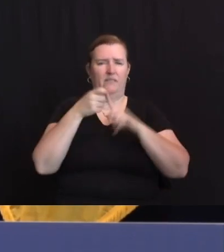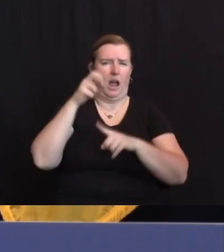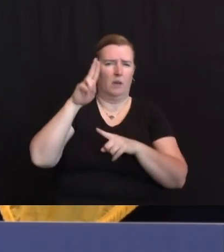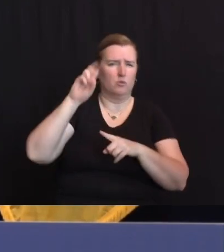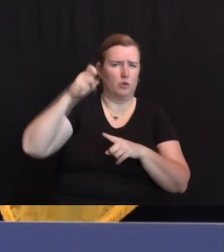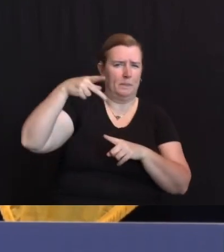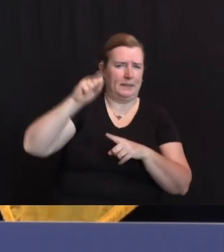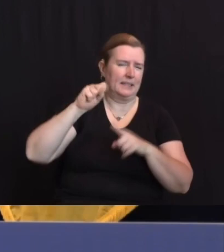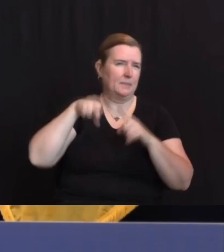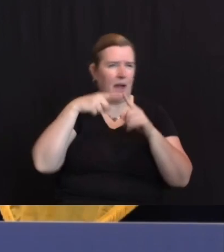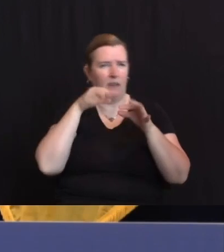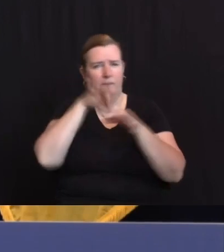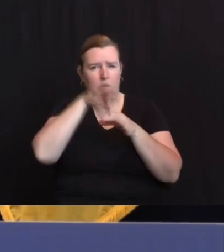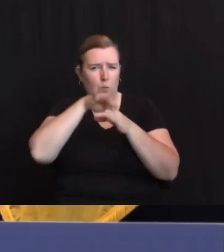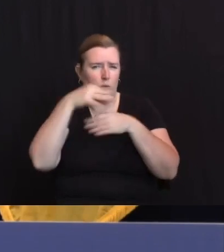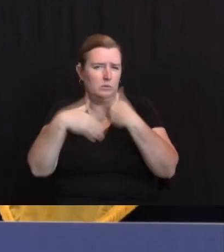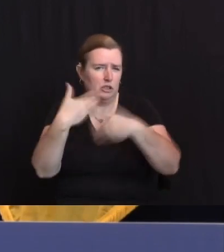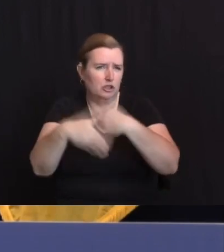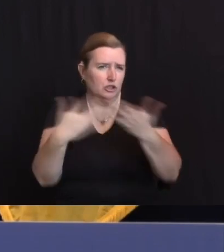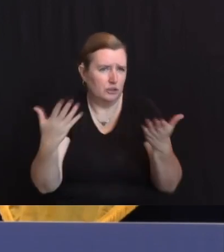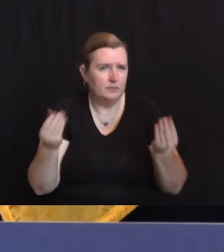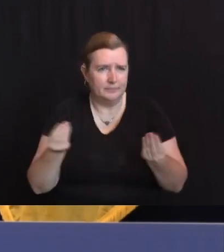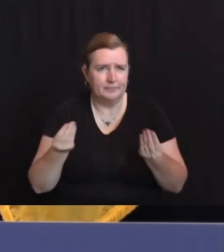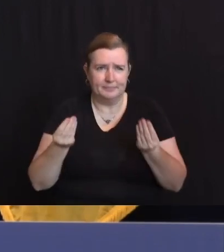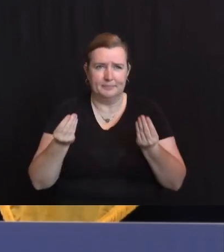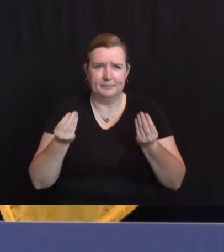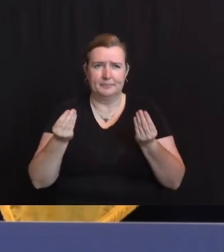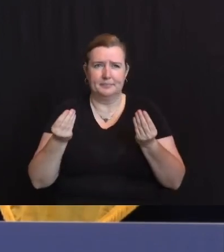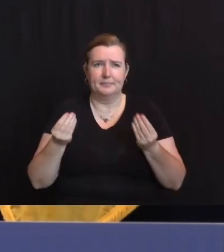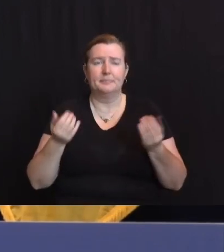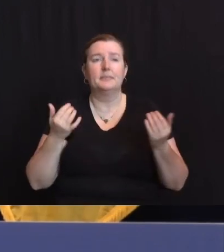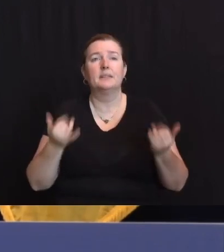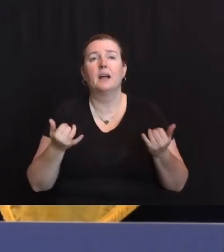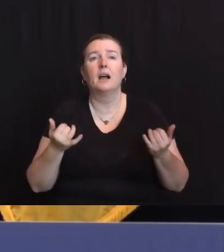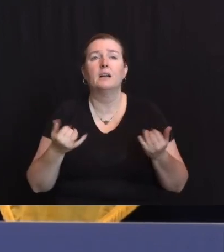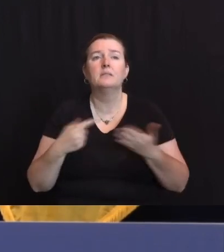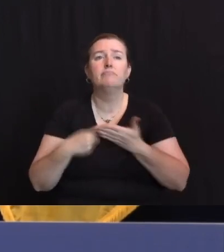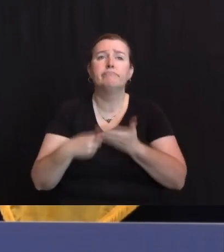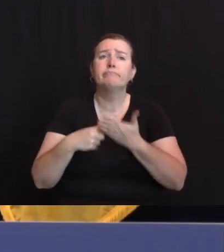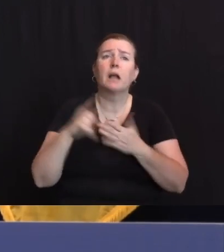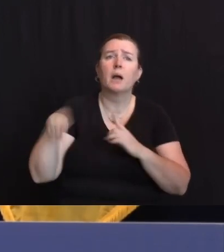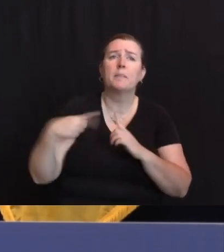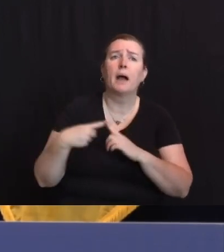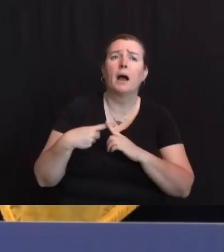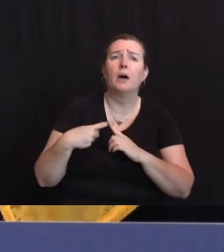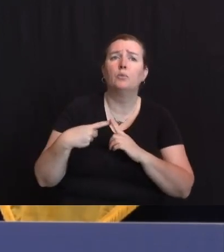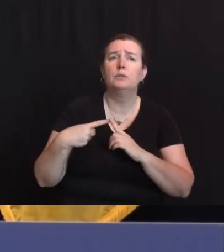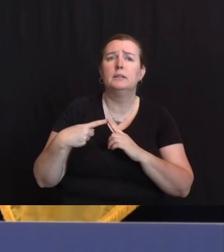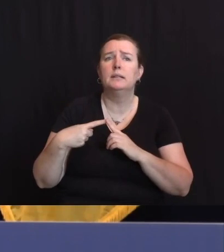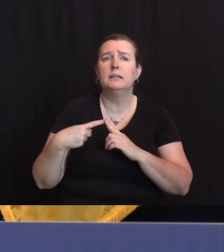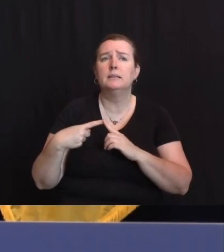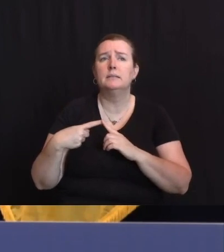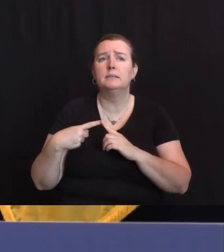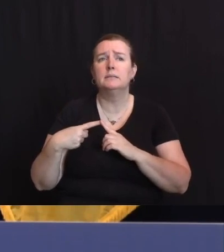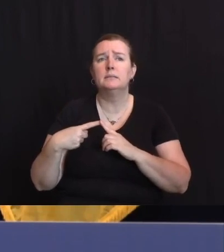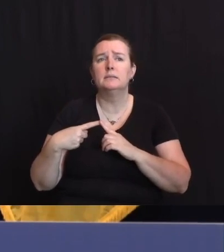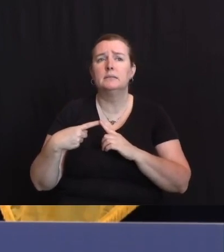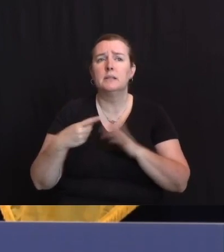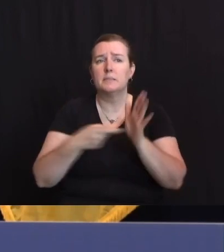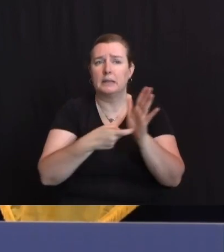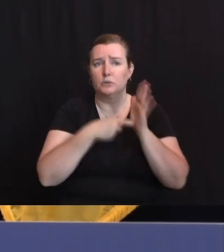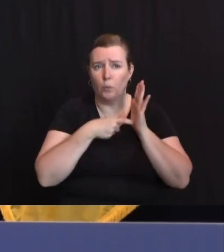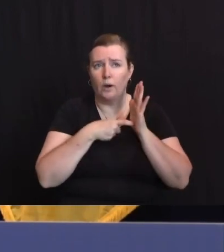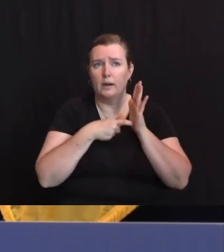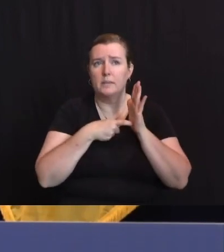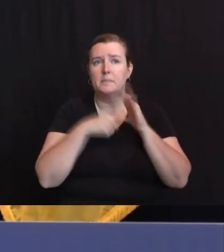eliminate mandatory minimum sentences for mostly nonviolent drug and property crimes was amended late last month to also eliminate mandatory minimums